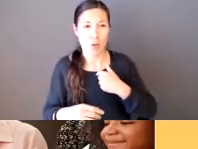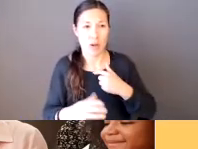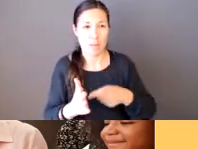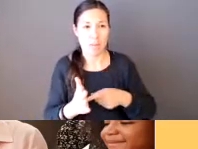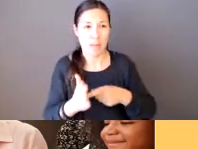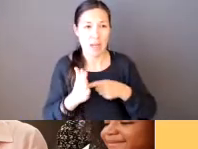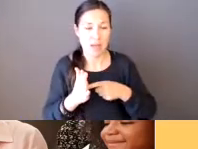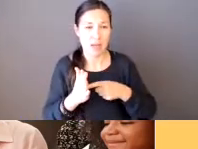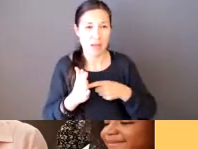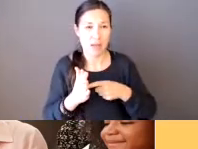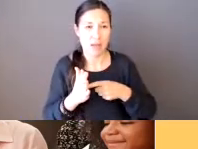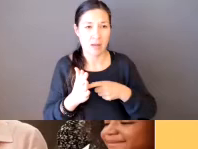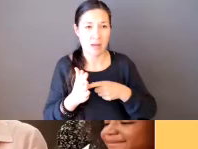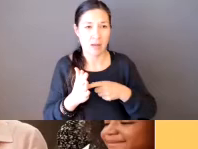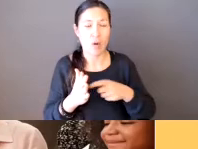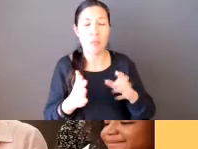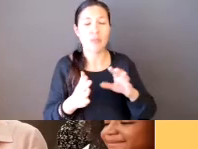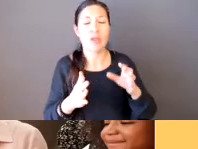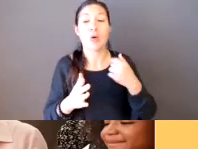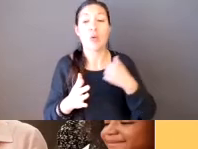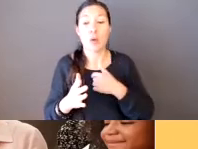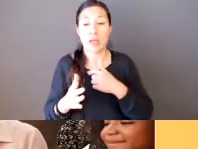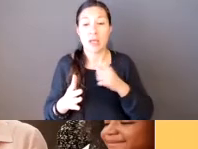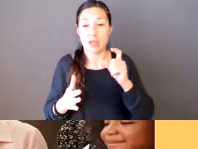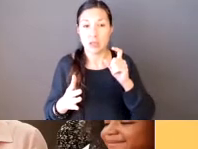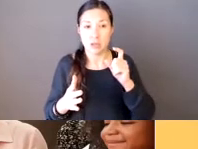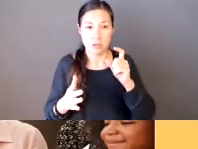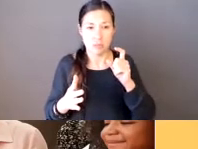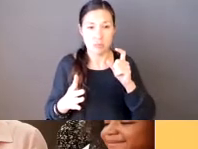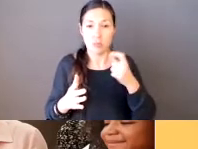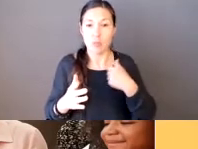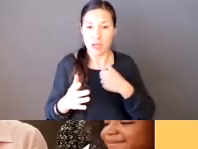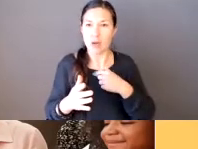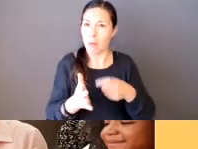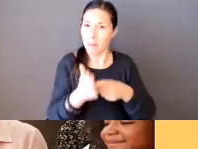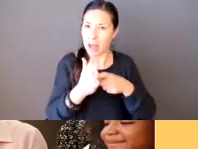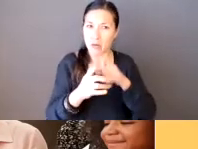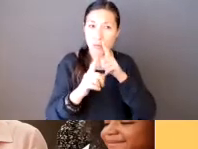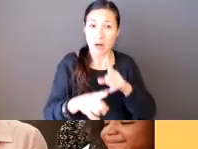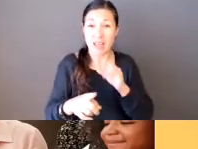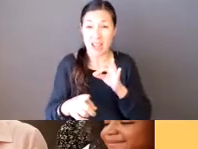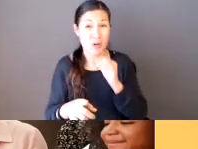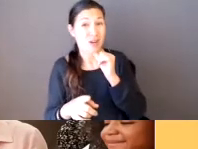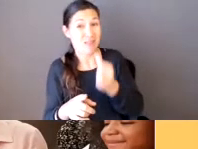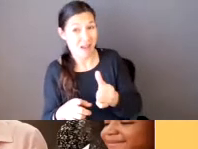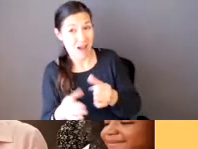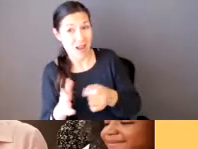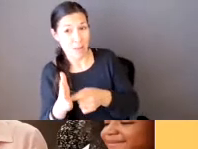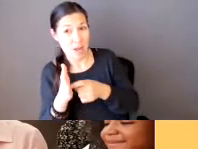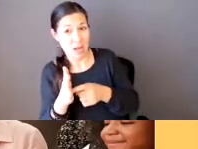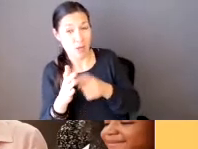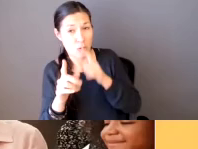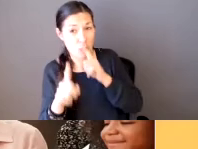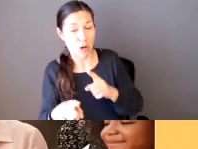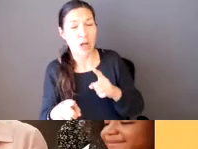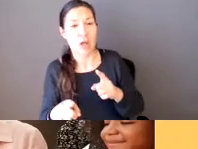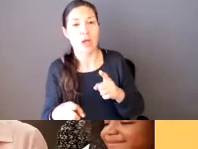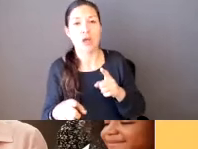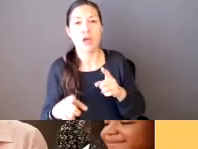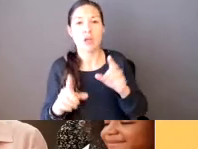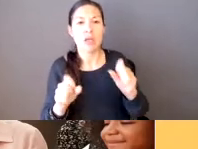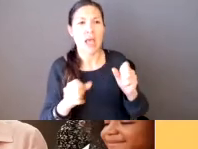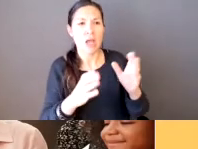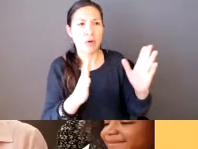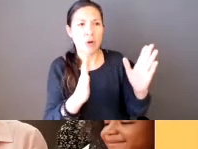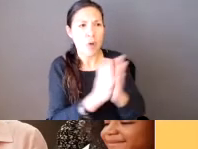notify mandated reporters, as a non-mandated reporter, you can request certain information. What happened to the intake?